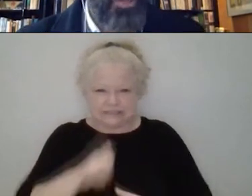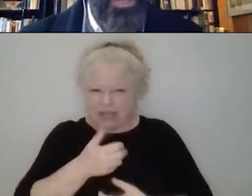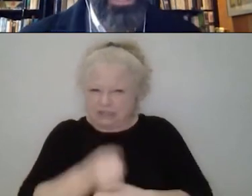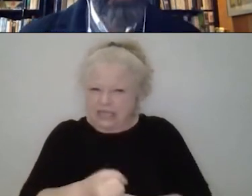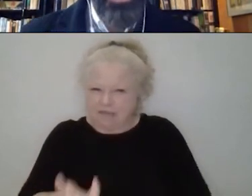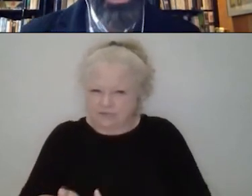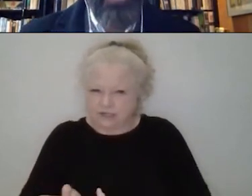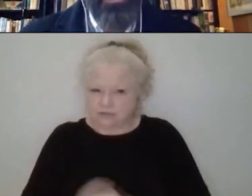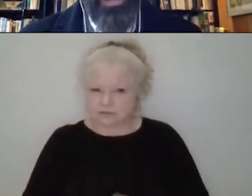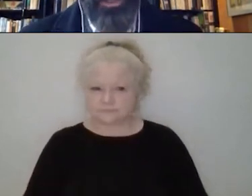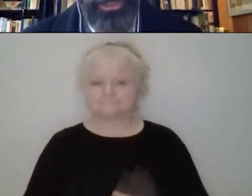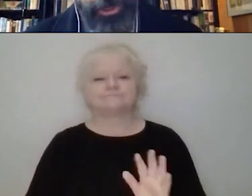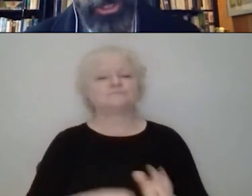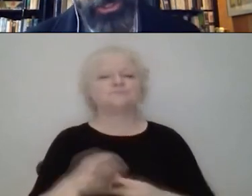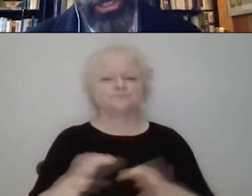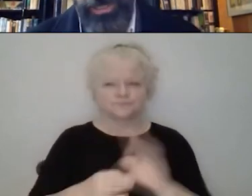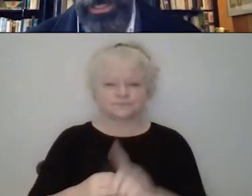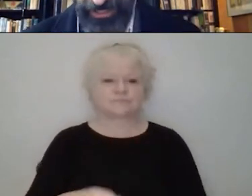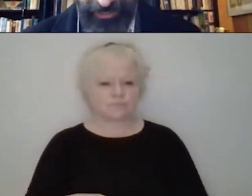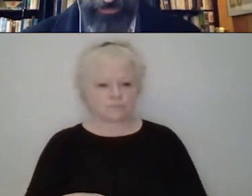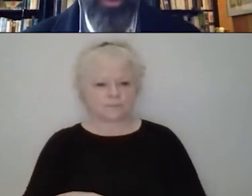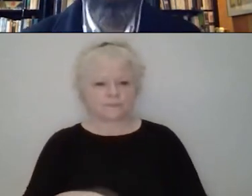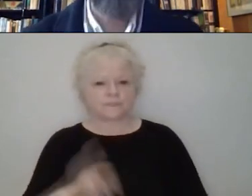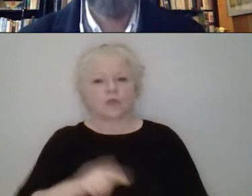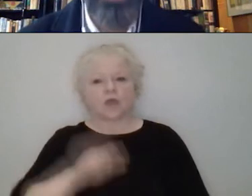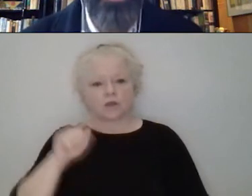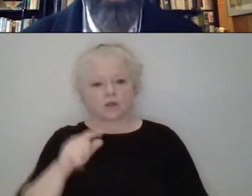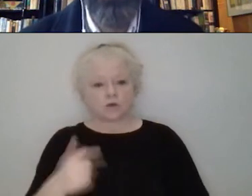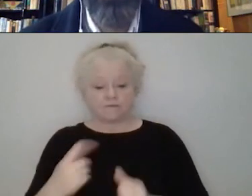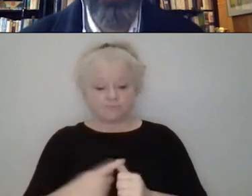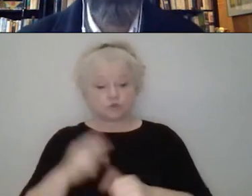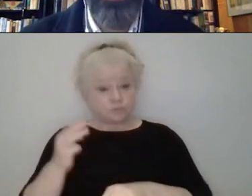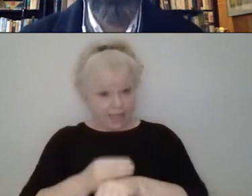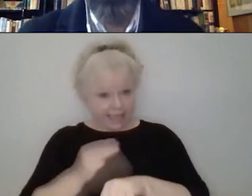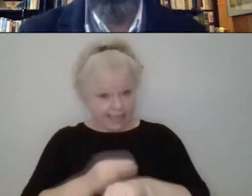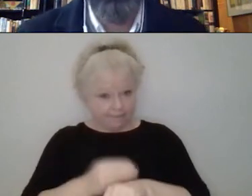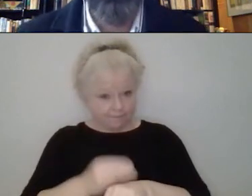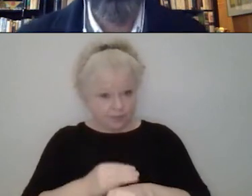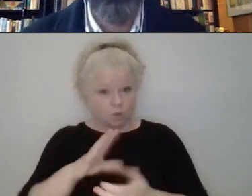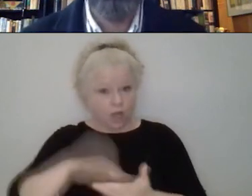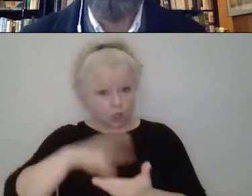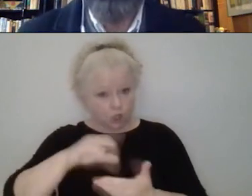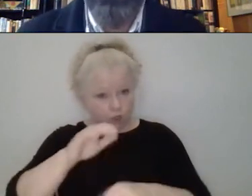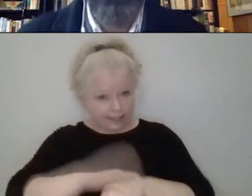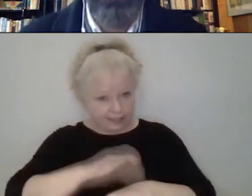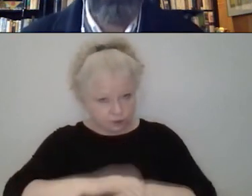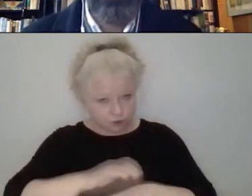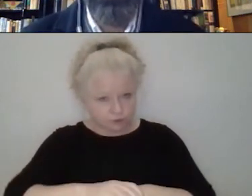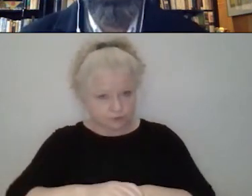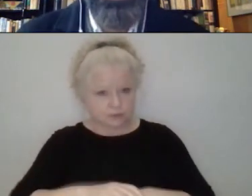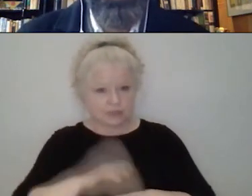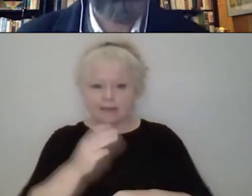Yeah, when I came back after the 2 years so when I went to Miami, I went there because I really wanted to learn English. Well, you know,